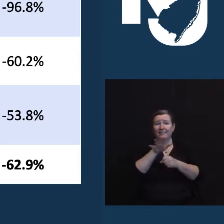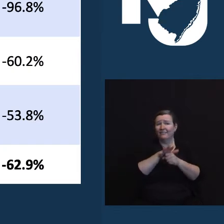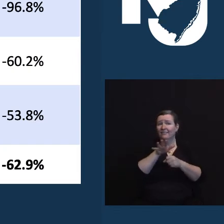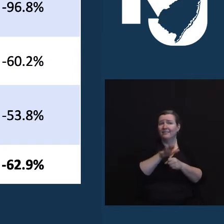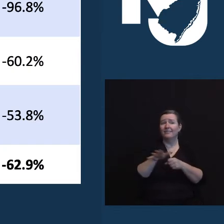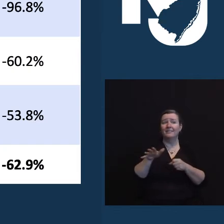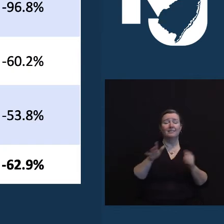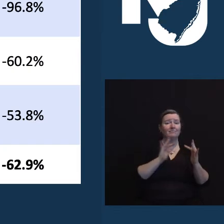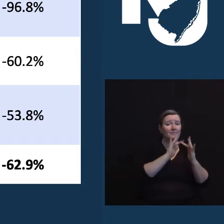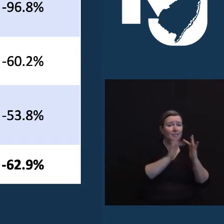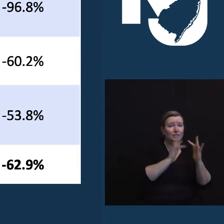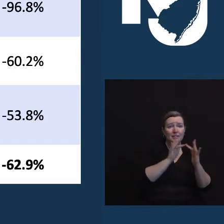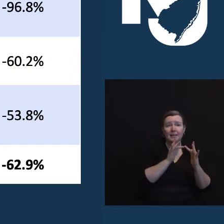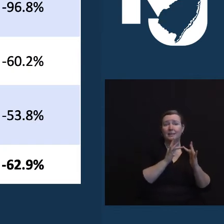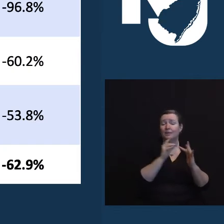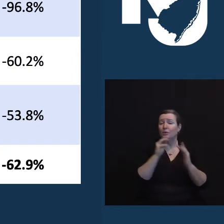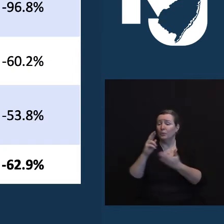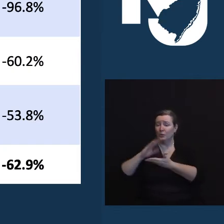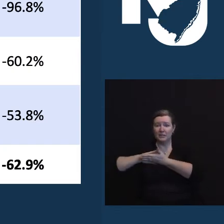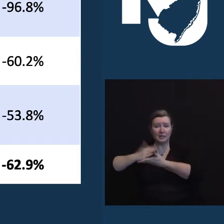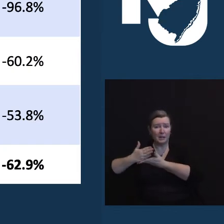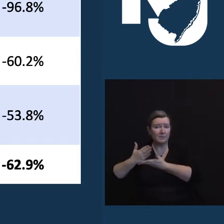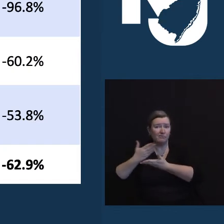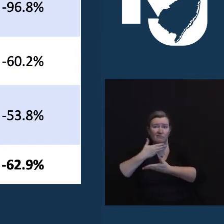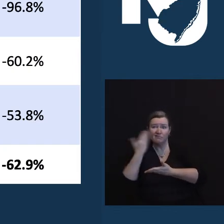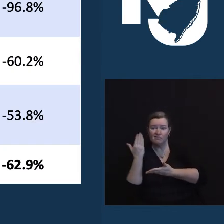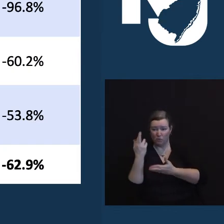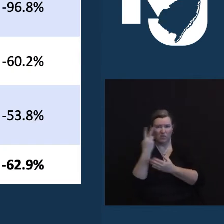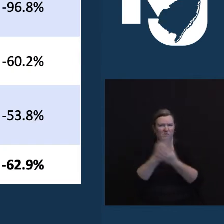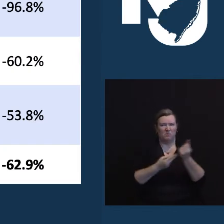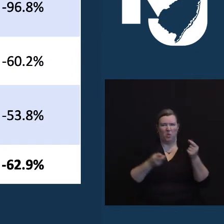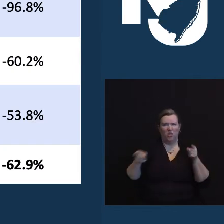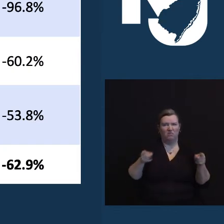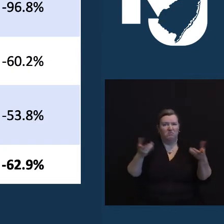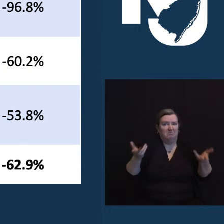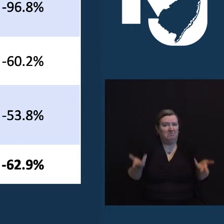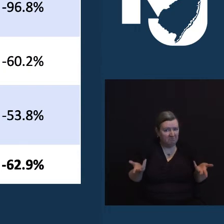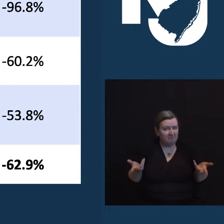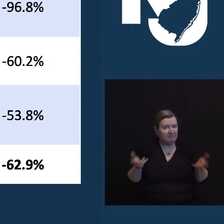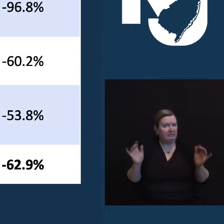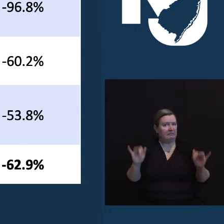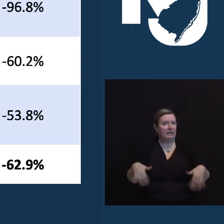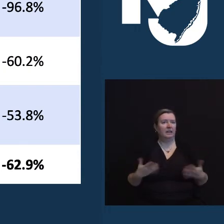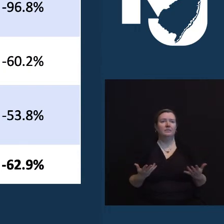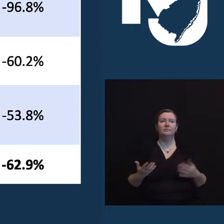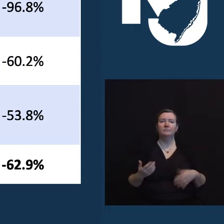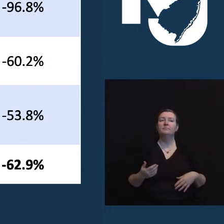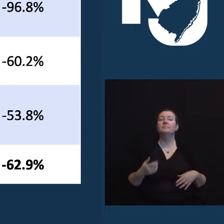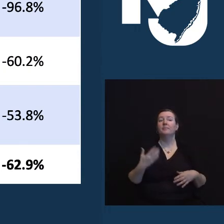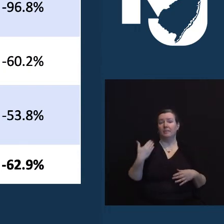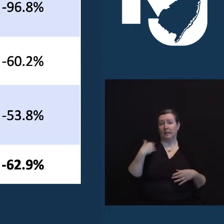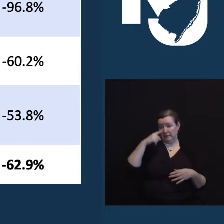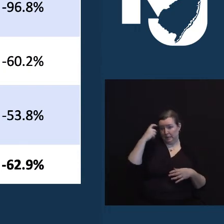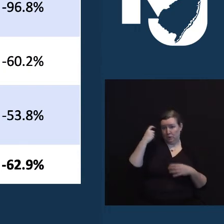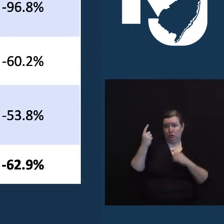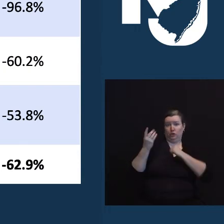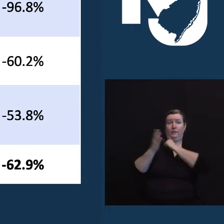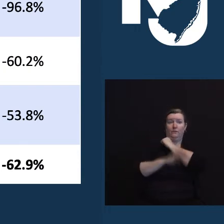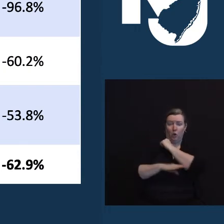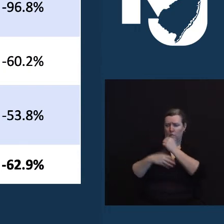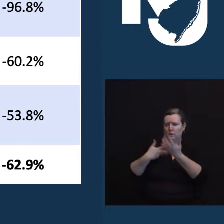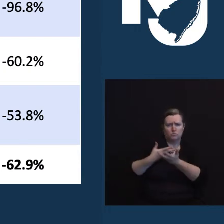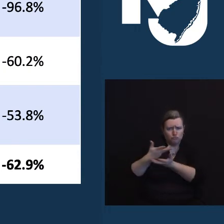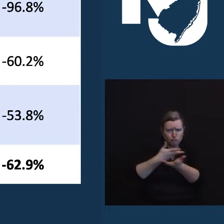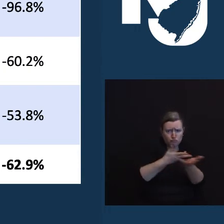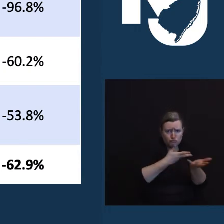or both, needed for remote learning. Throughout the summer and fall, the department worked closely with districts on their needs and provided